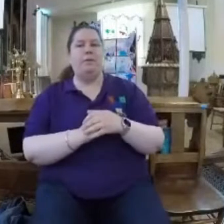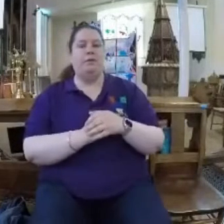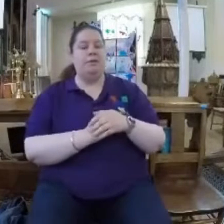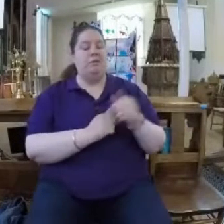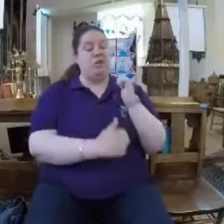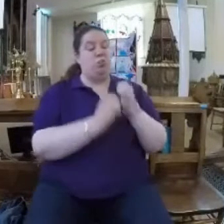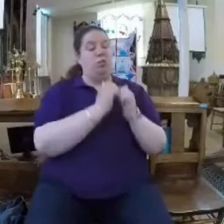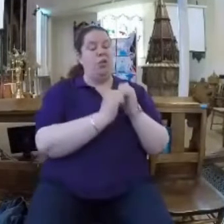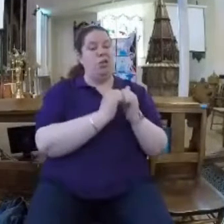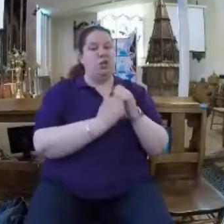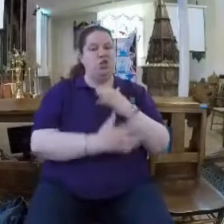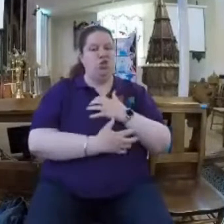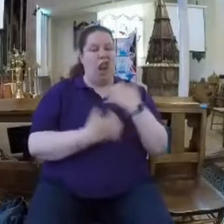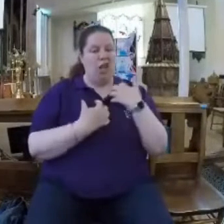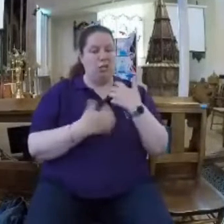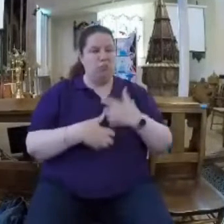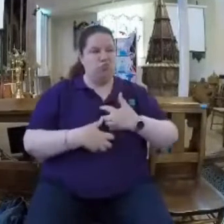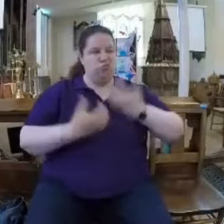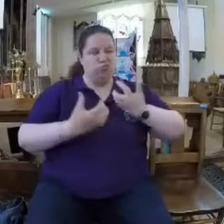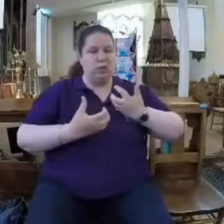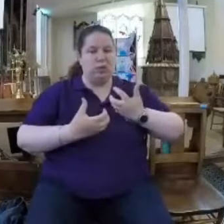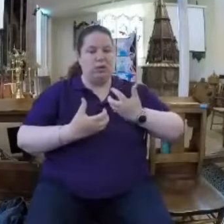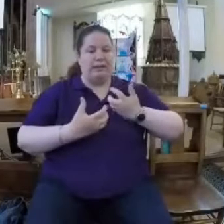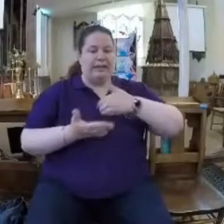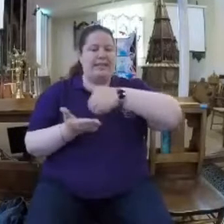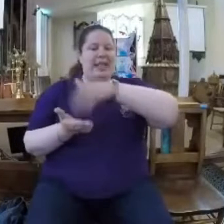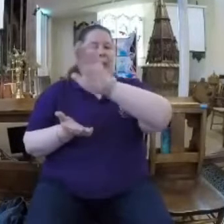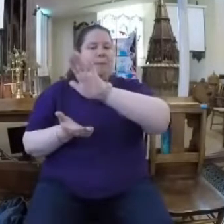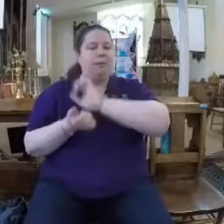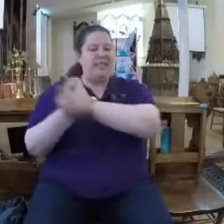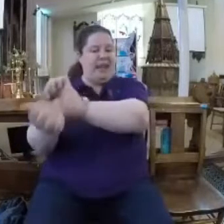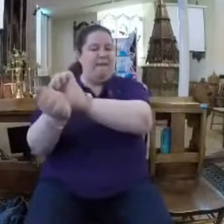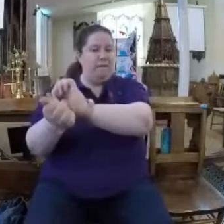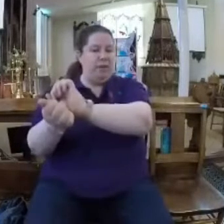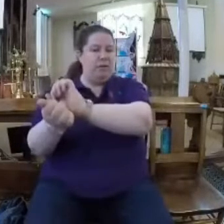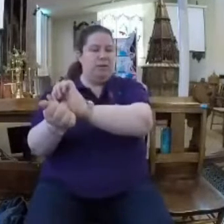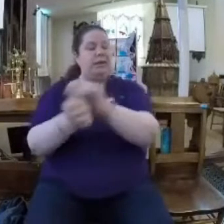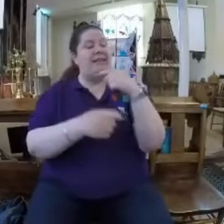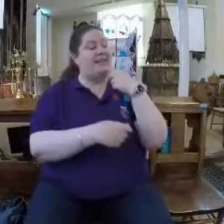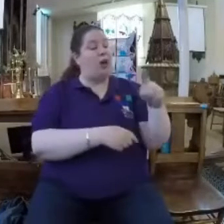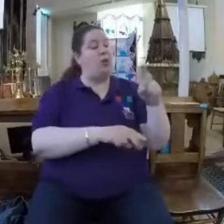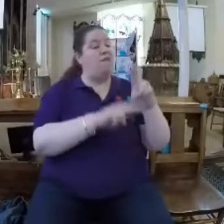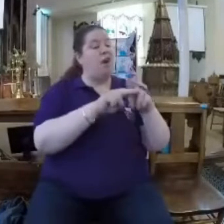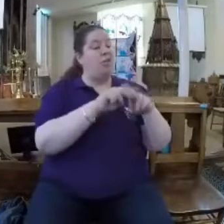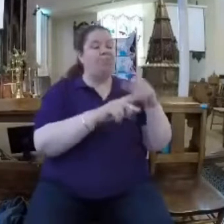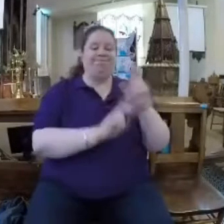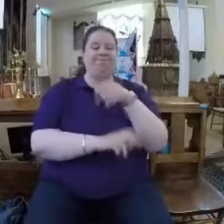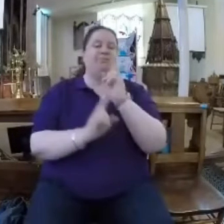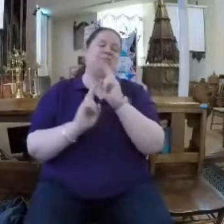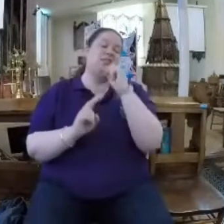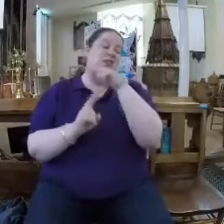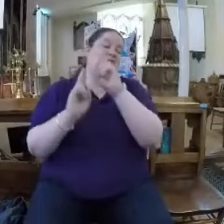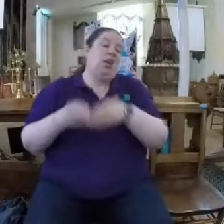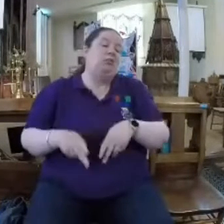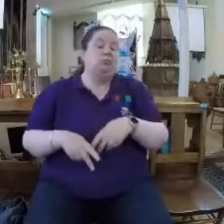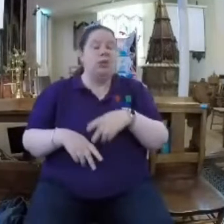jealous and irritated brothers then sell Joseph into slavery, and they tell Jacob, Israel, the dad, that Joseph is dead, killed